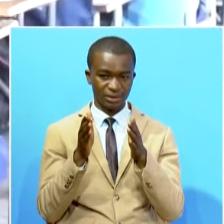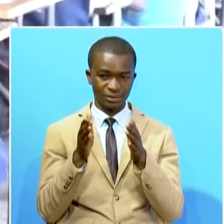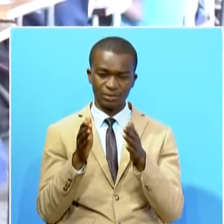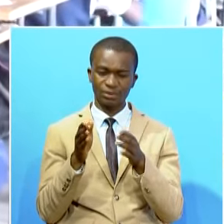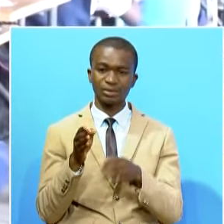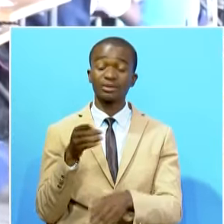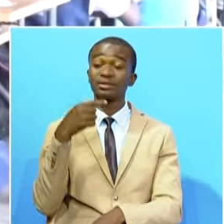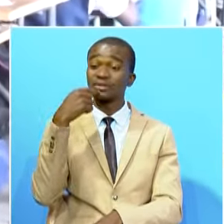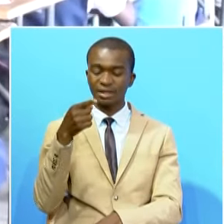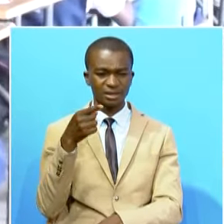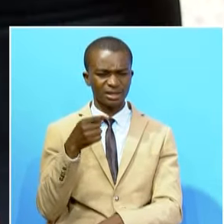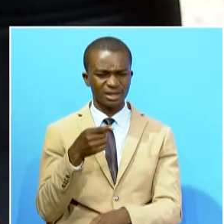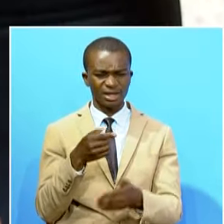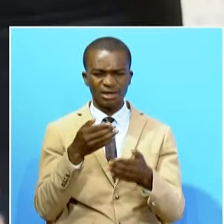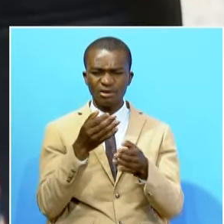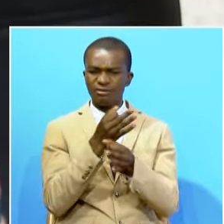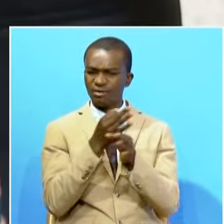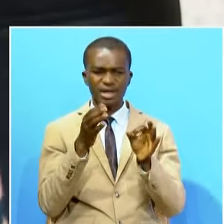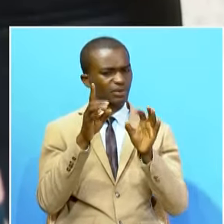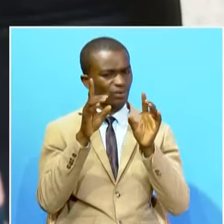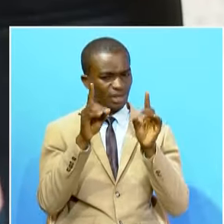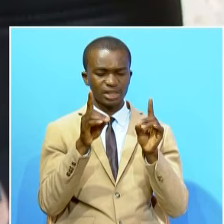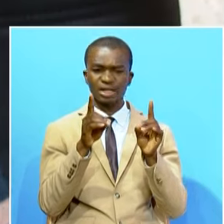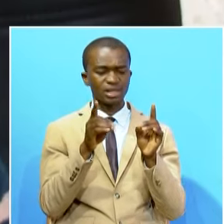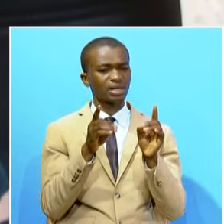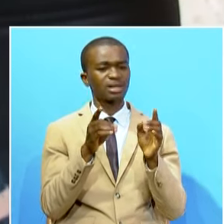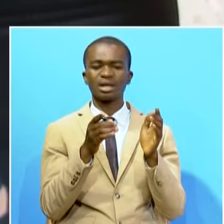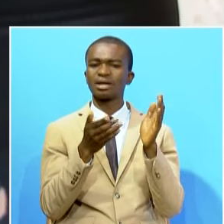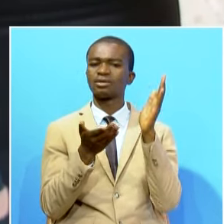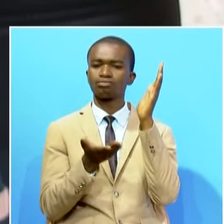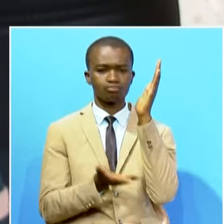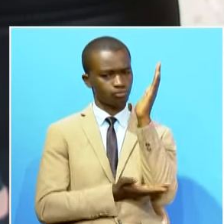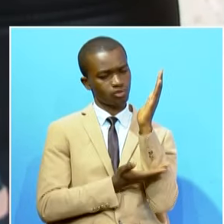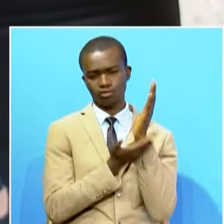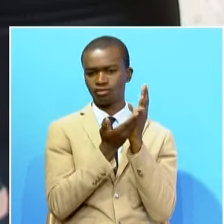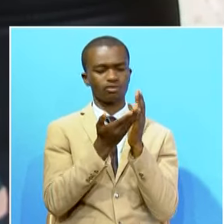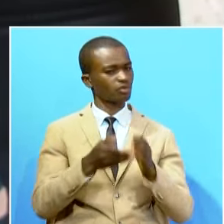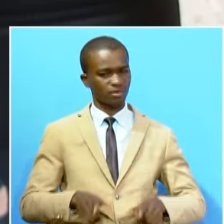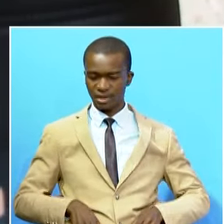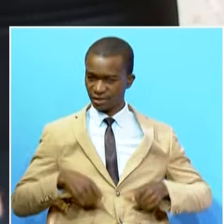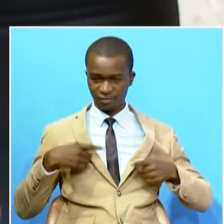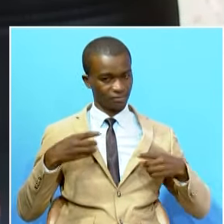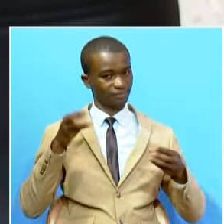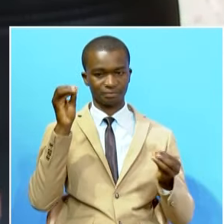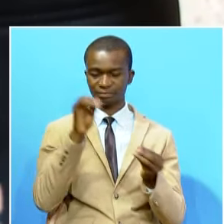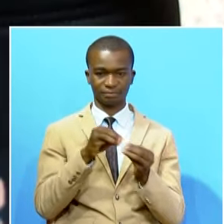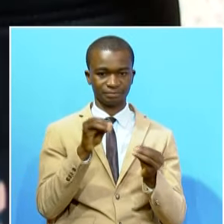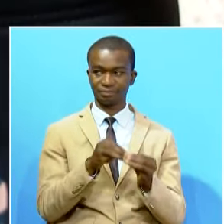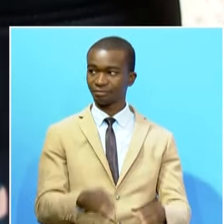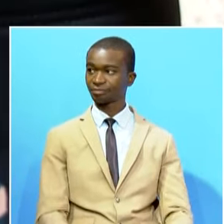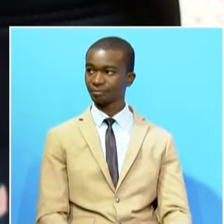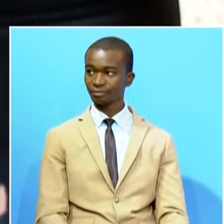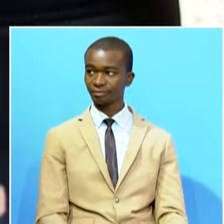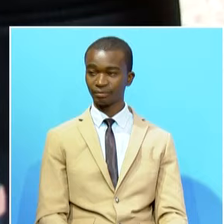sector is a game changer. The provision of free education did not just come because it was in the party's manifesto.